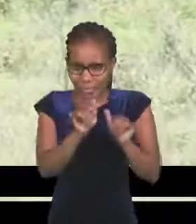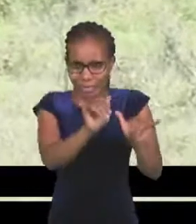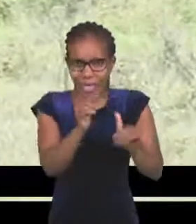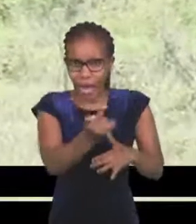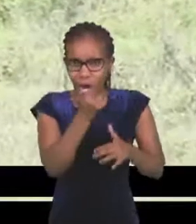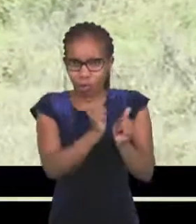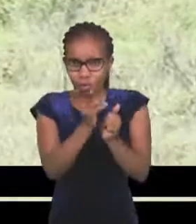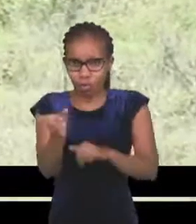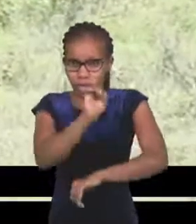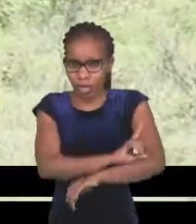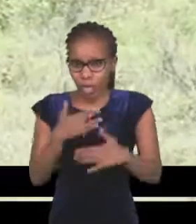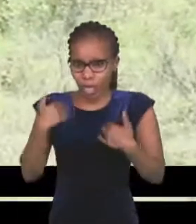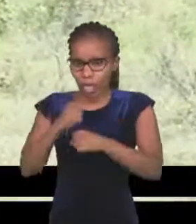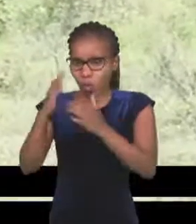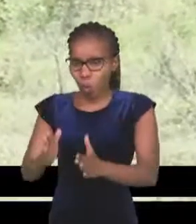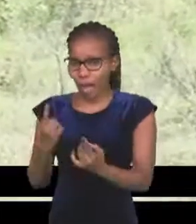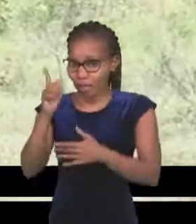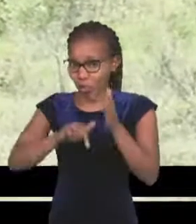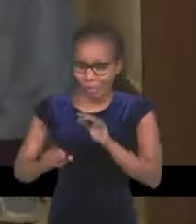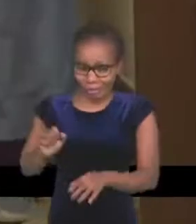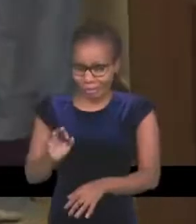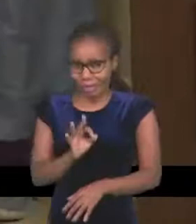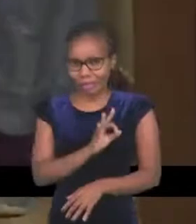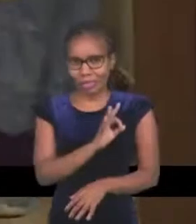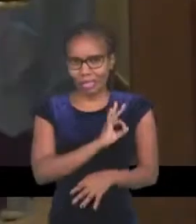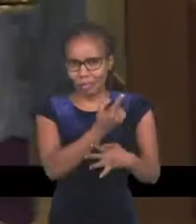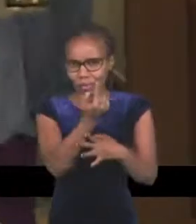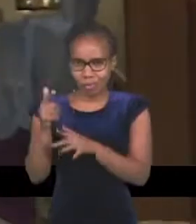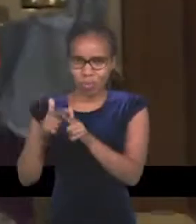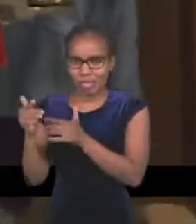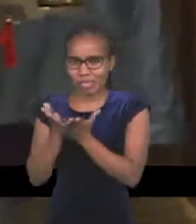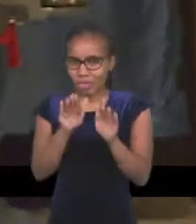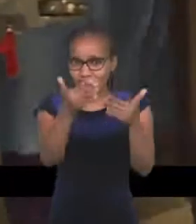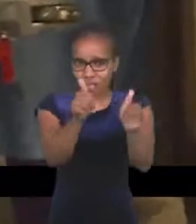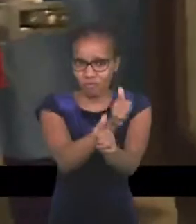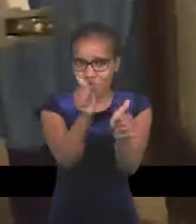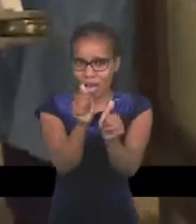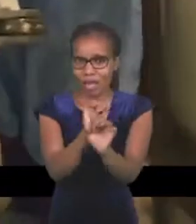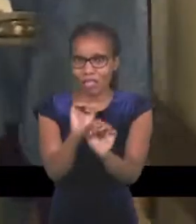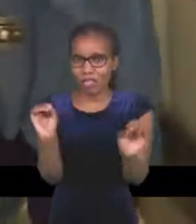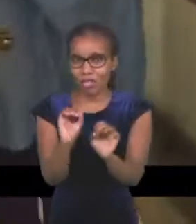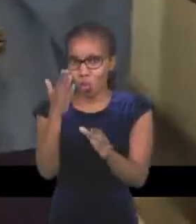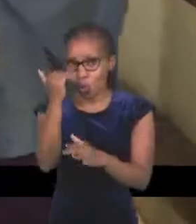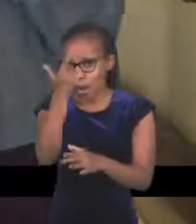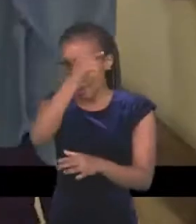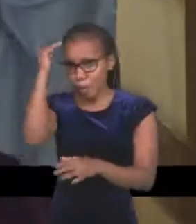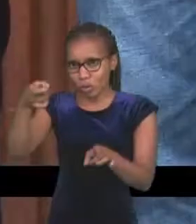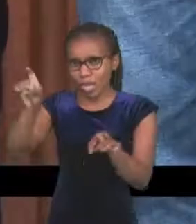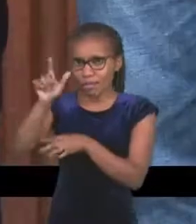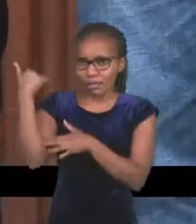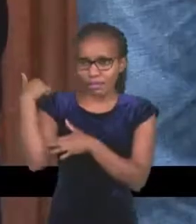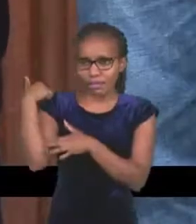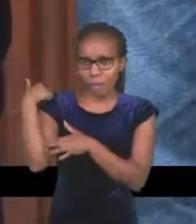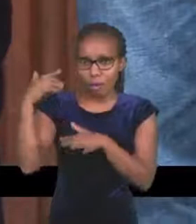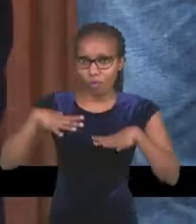quarantine, the health workers say a shortage of staff is impacting on their service delivery owing to the rising numbers of persons to look after. This